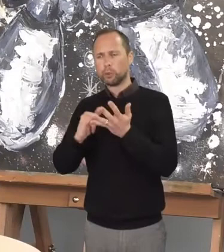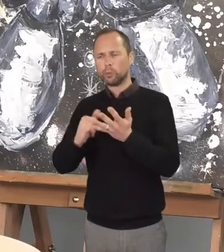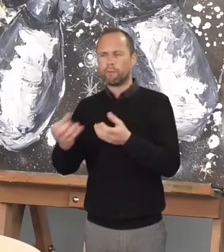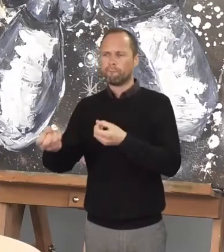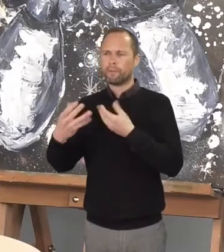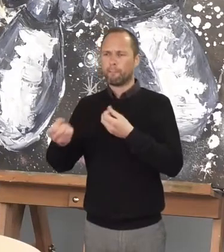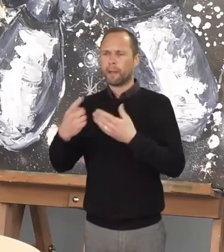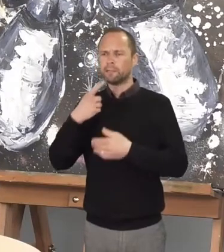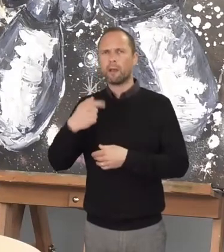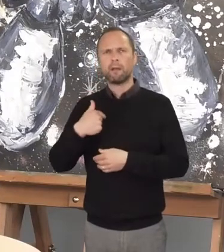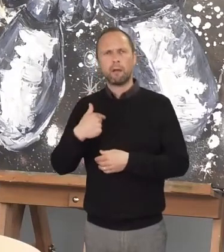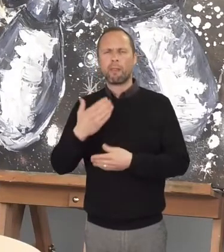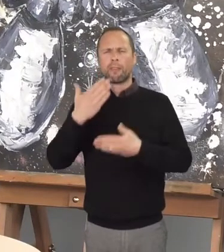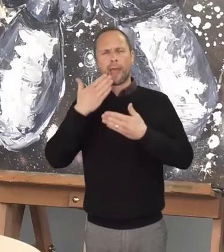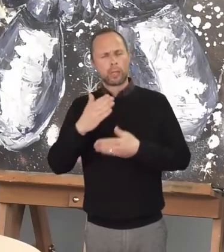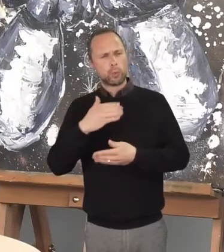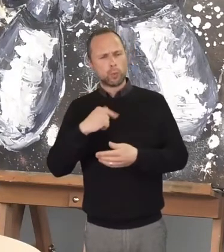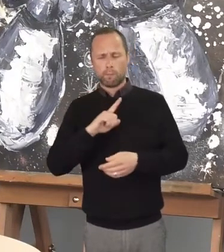the thing that was giving her strength.